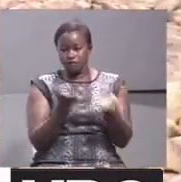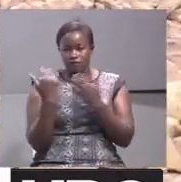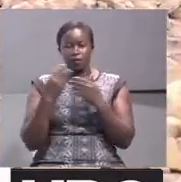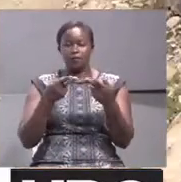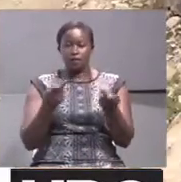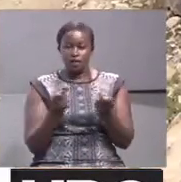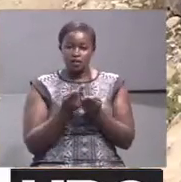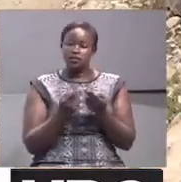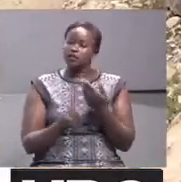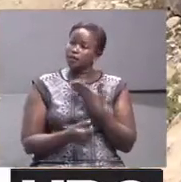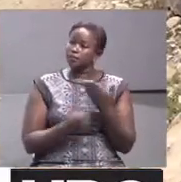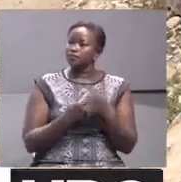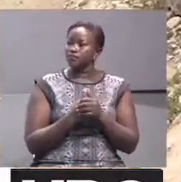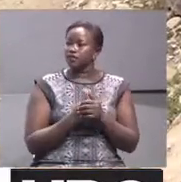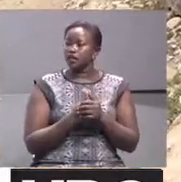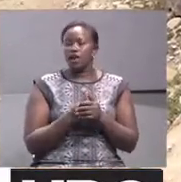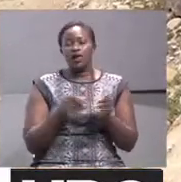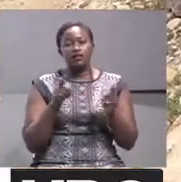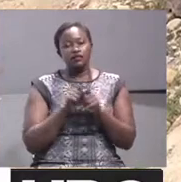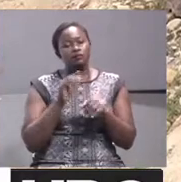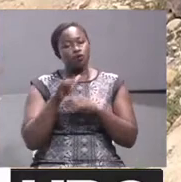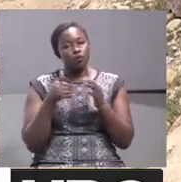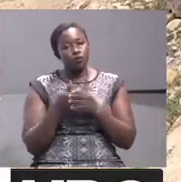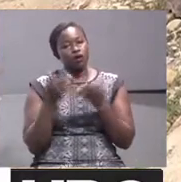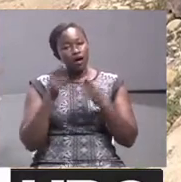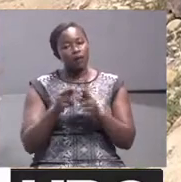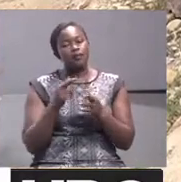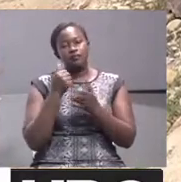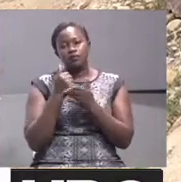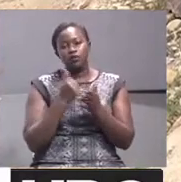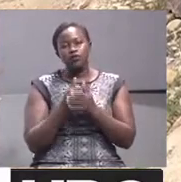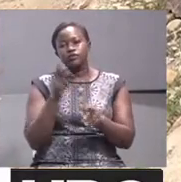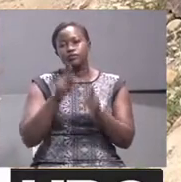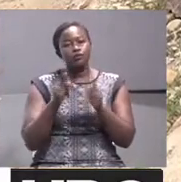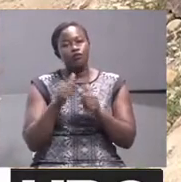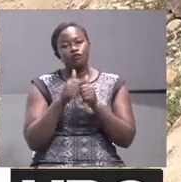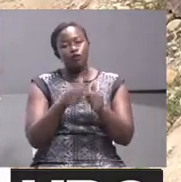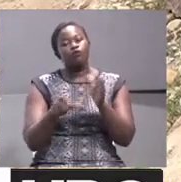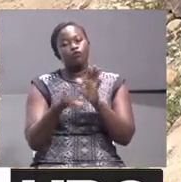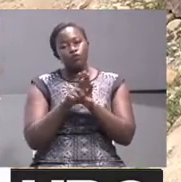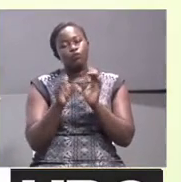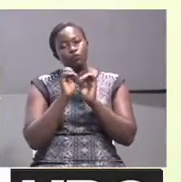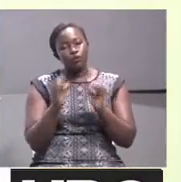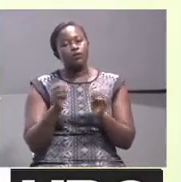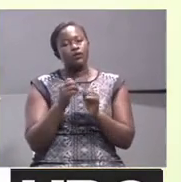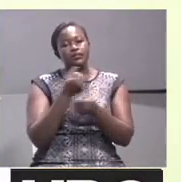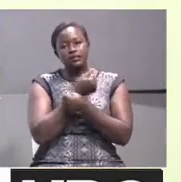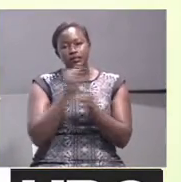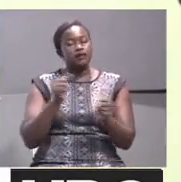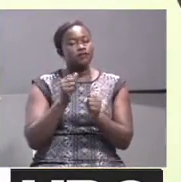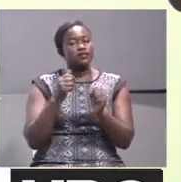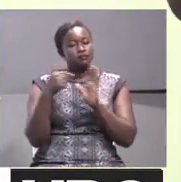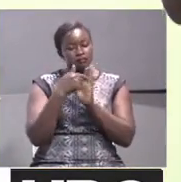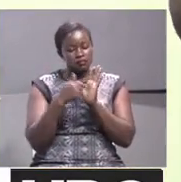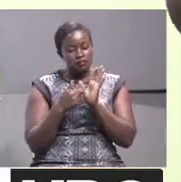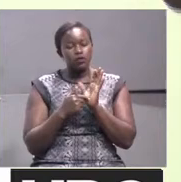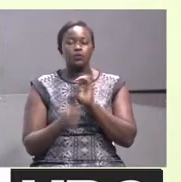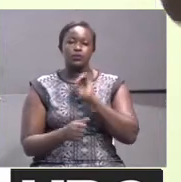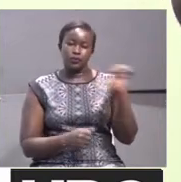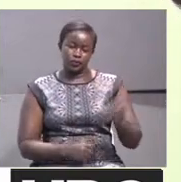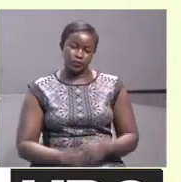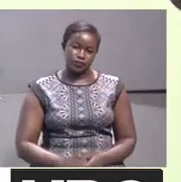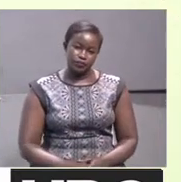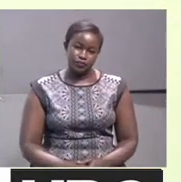and Nachifuma, and all are attributed to illegal mining without safety precautions. There are no safeguards in form of